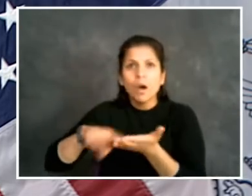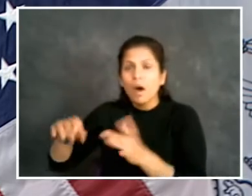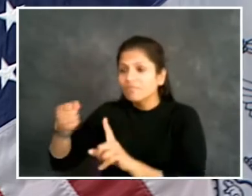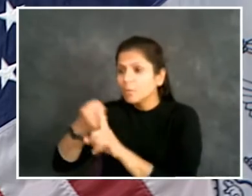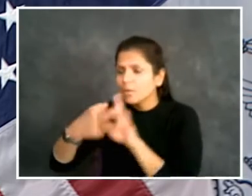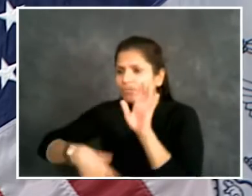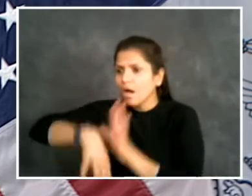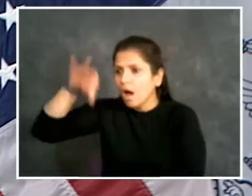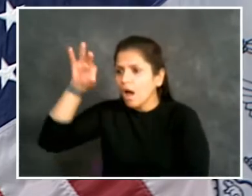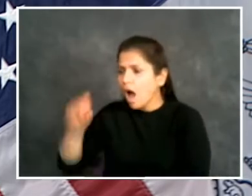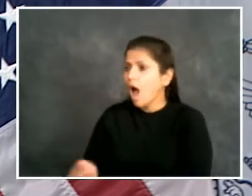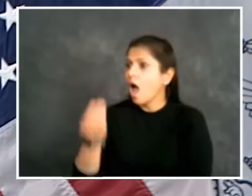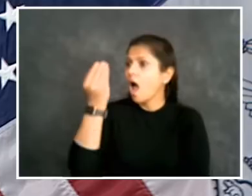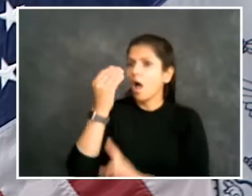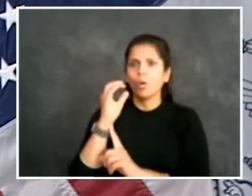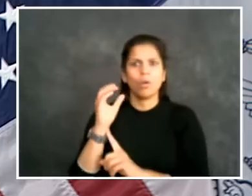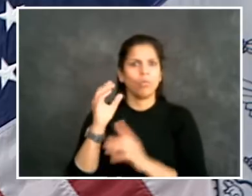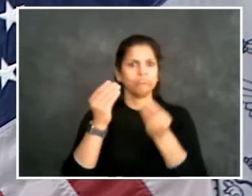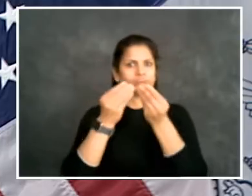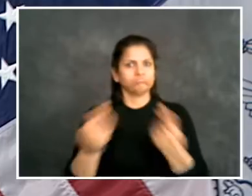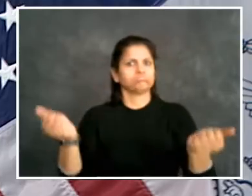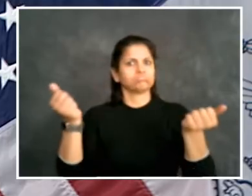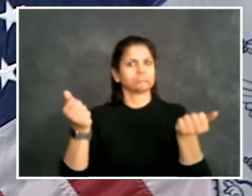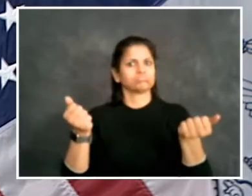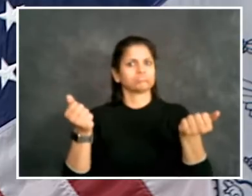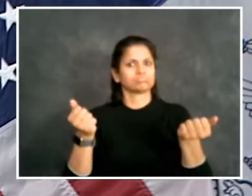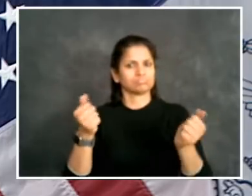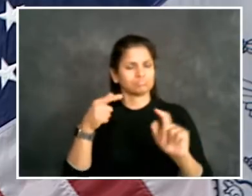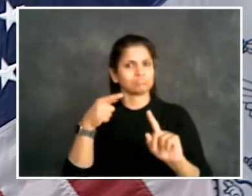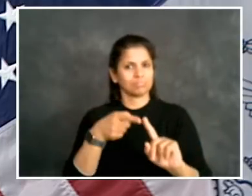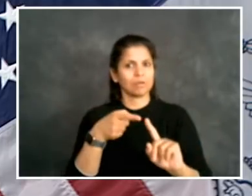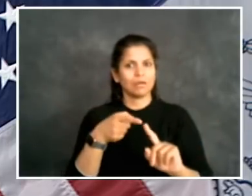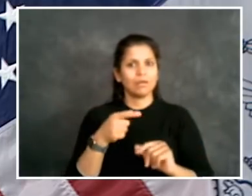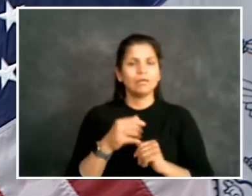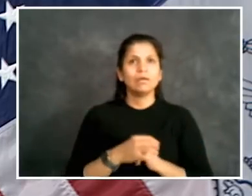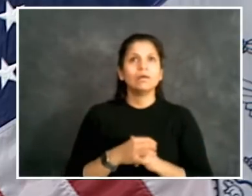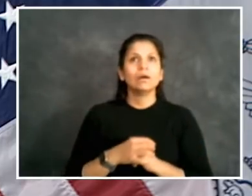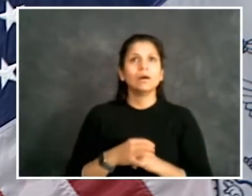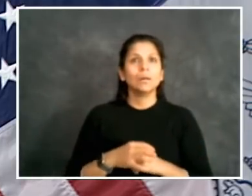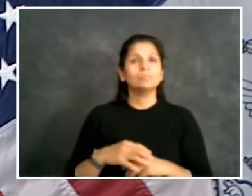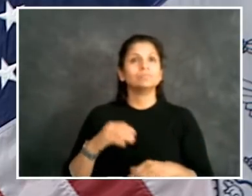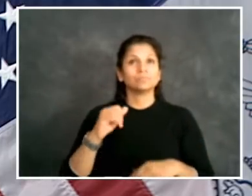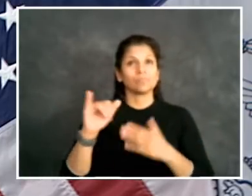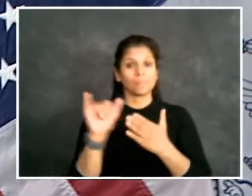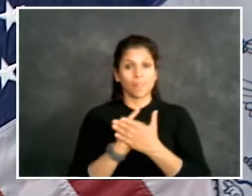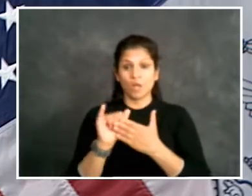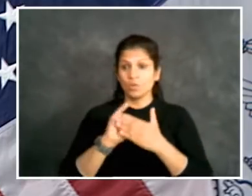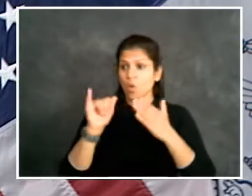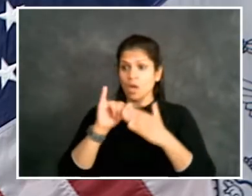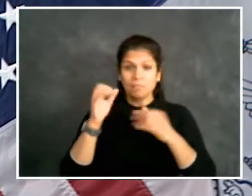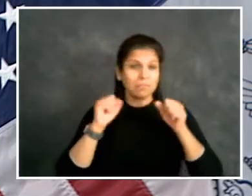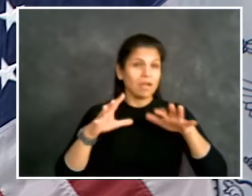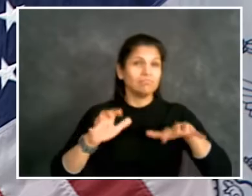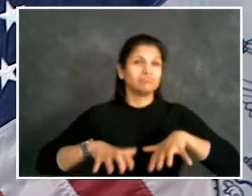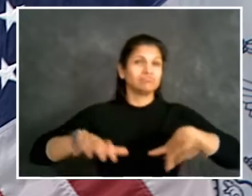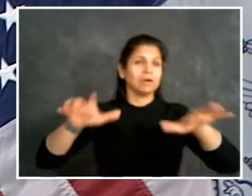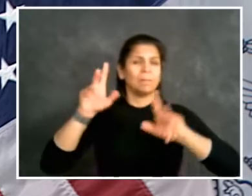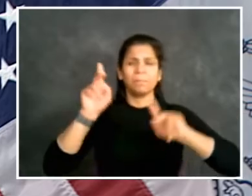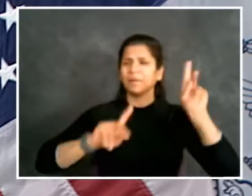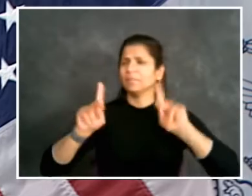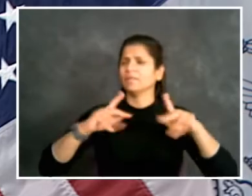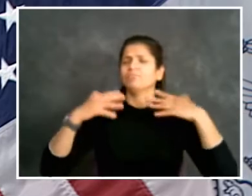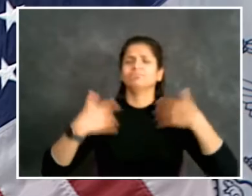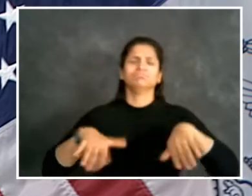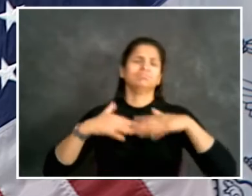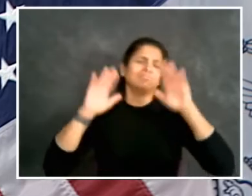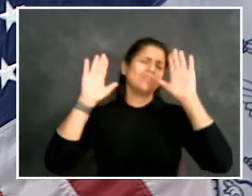efforts, how New Yorkers stick with social distancing and staying at home is going to have a lot to say with what we're going to be able to